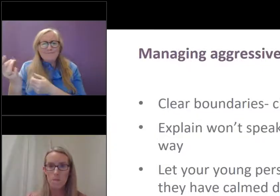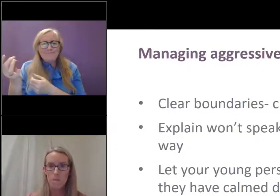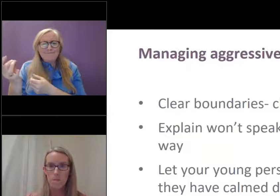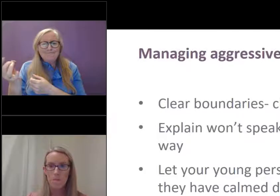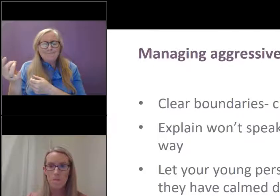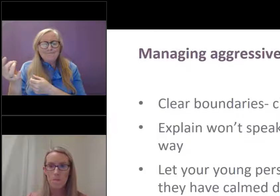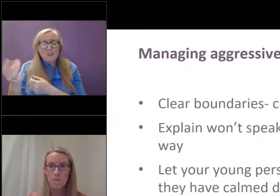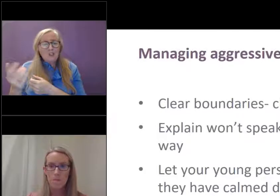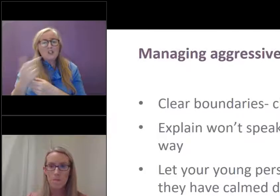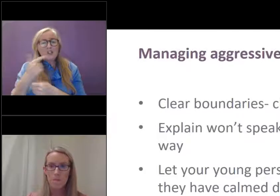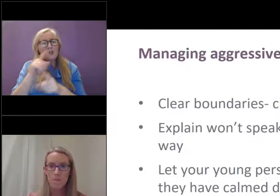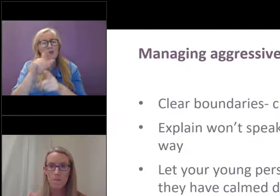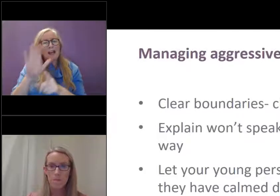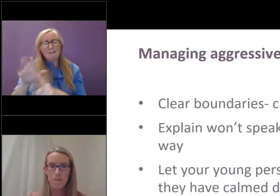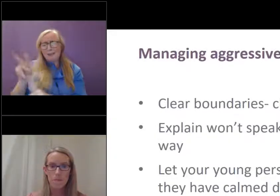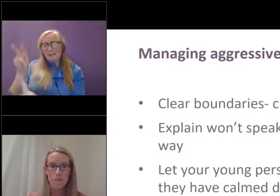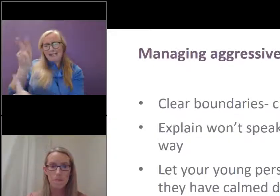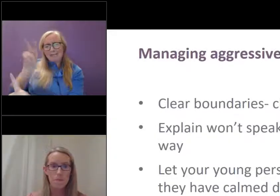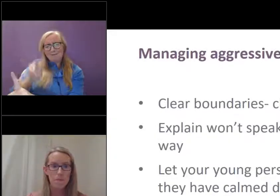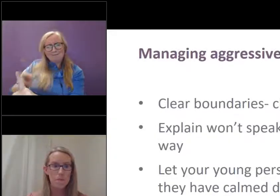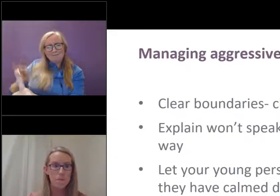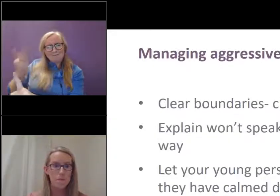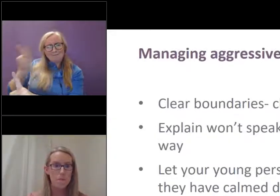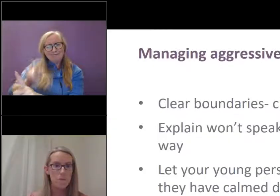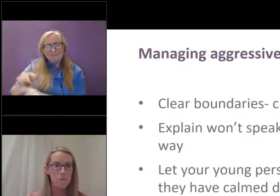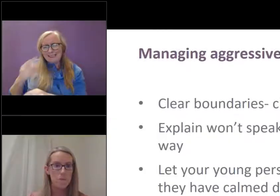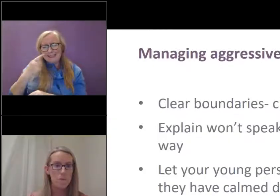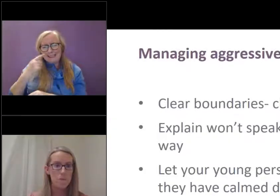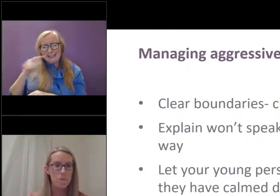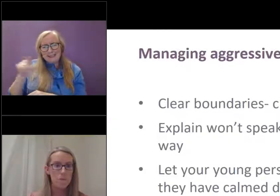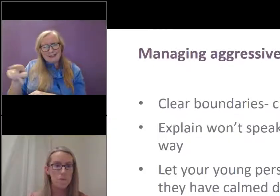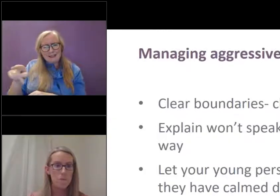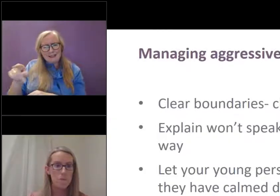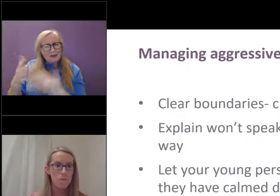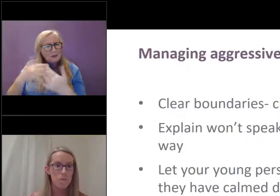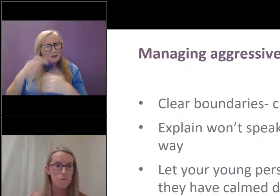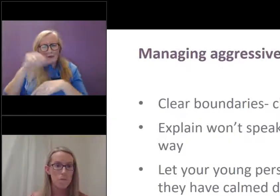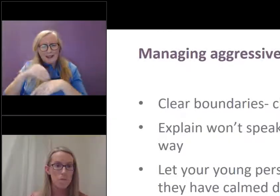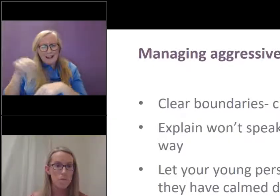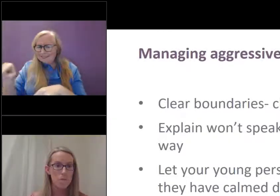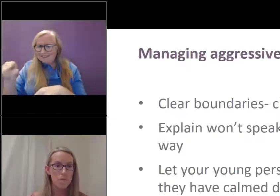and trying to understand why that might be too.